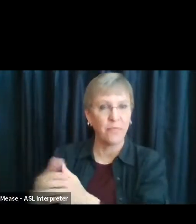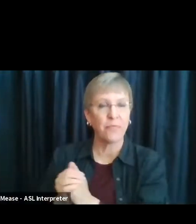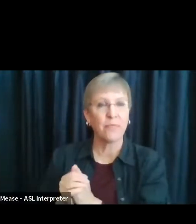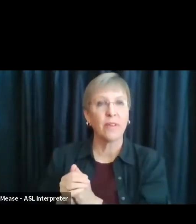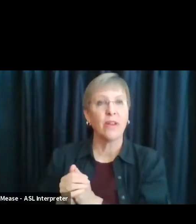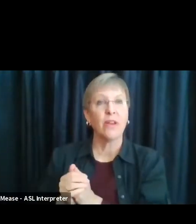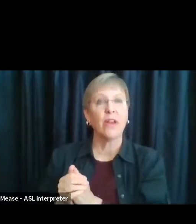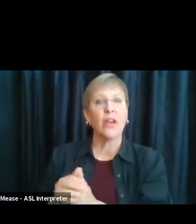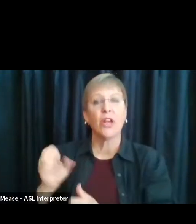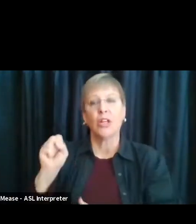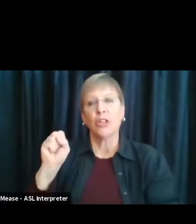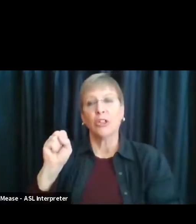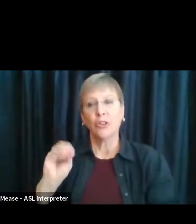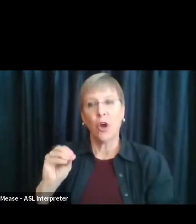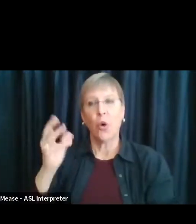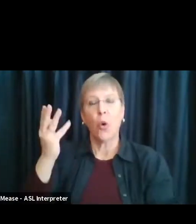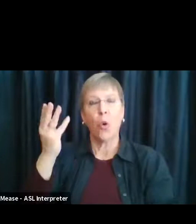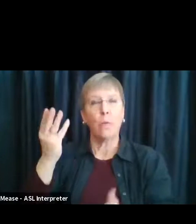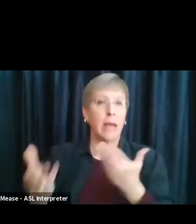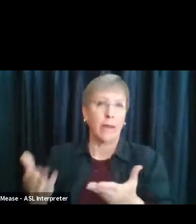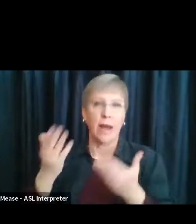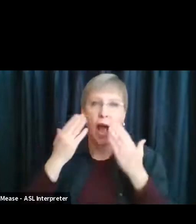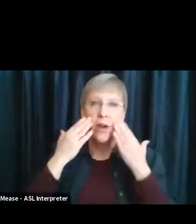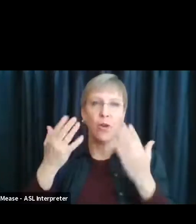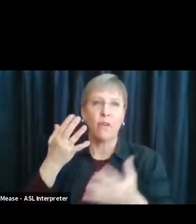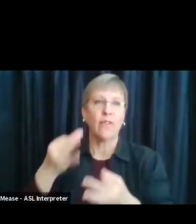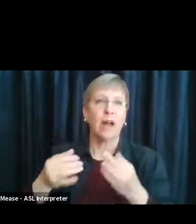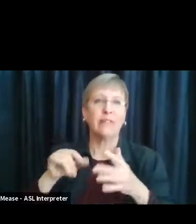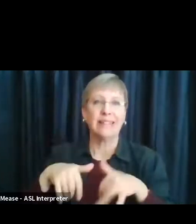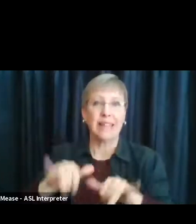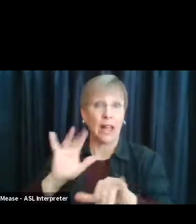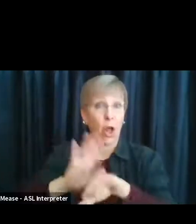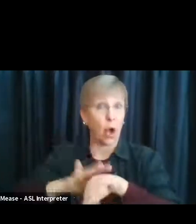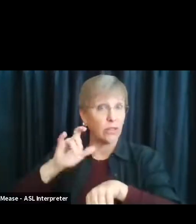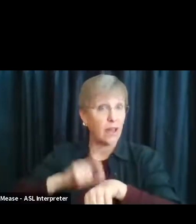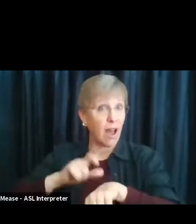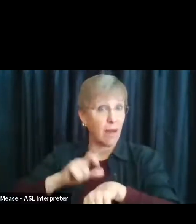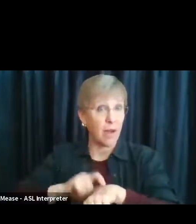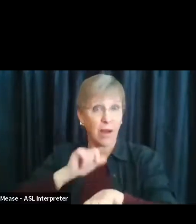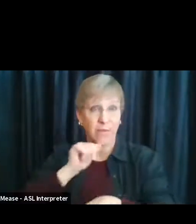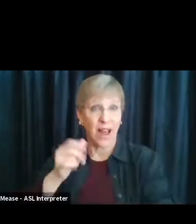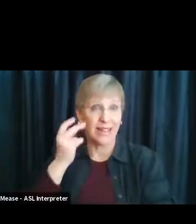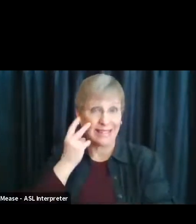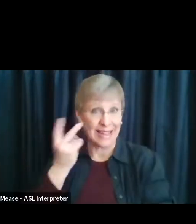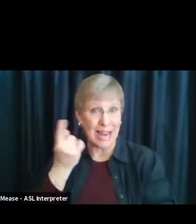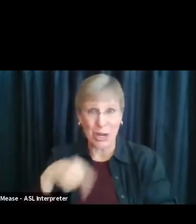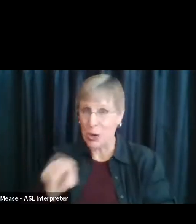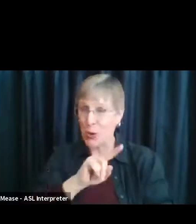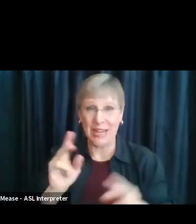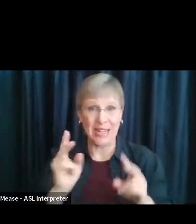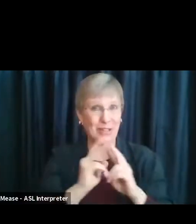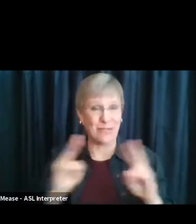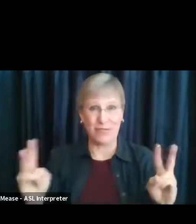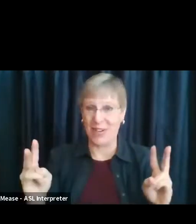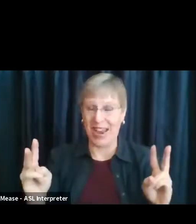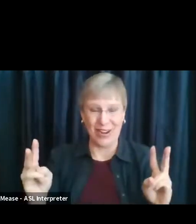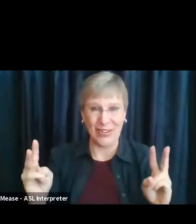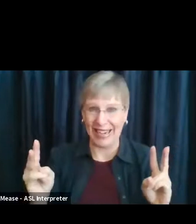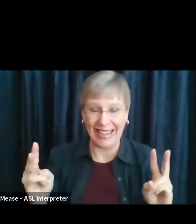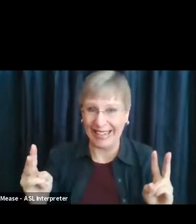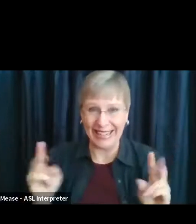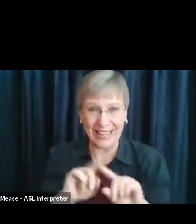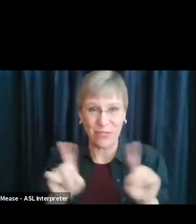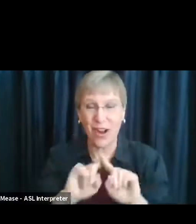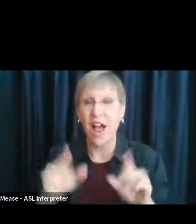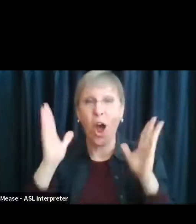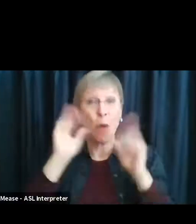Yeah, and so maybe, I don't know if I'm still on time. Not seeing you is complicated. I hope I'm not boring you, and I